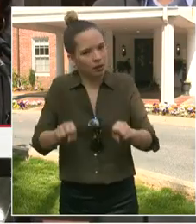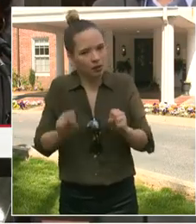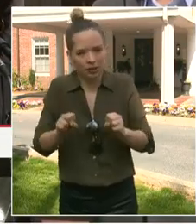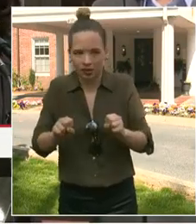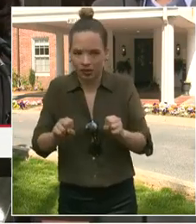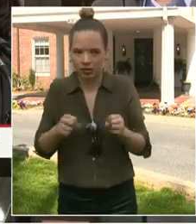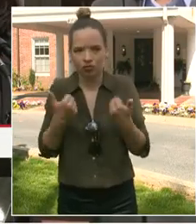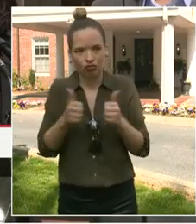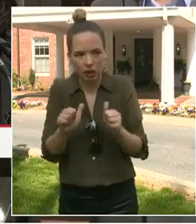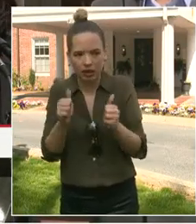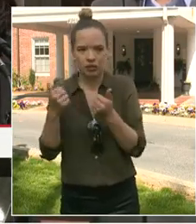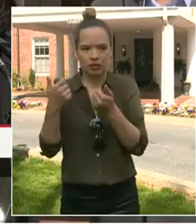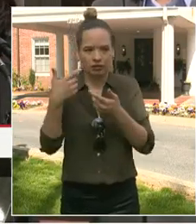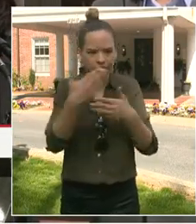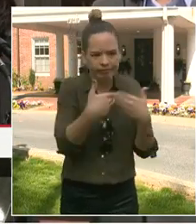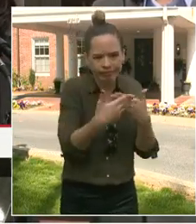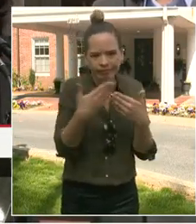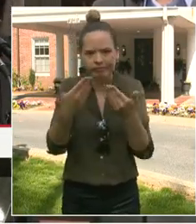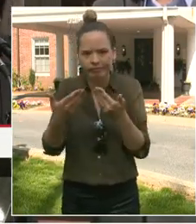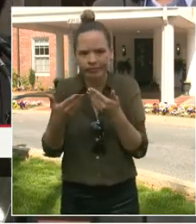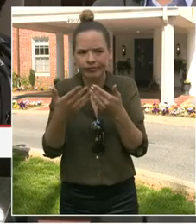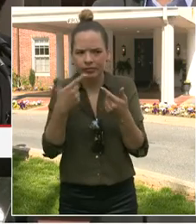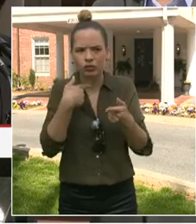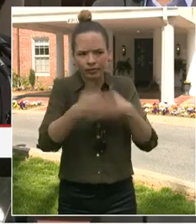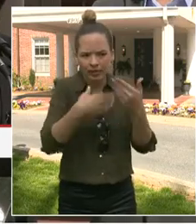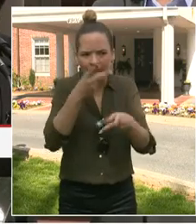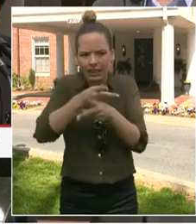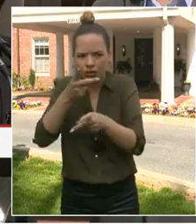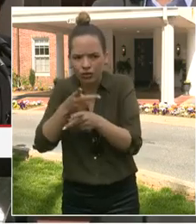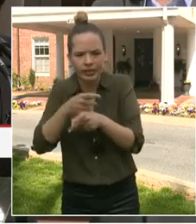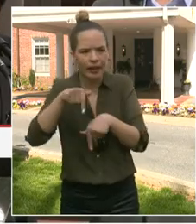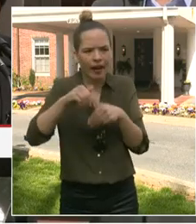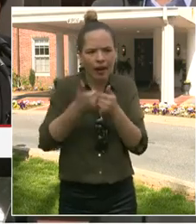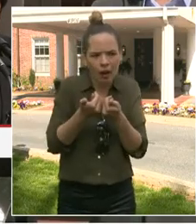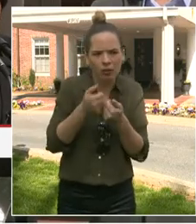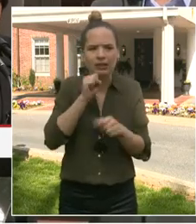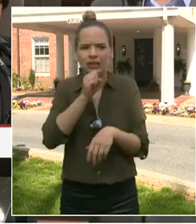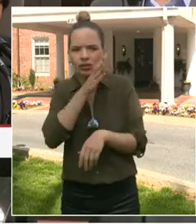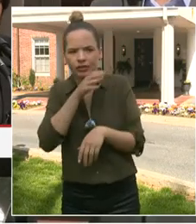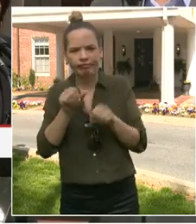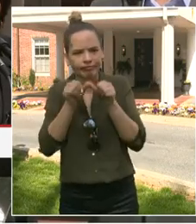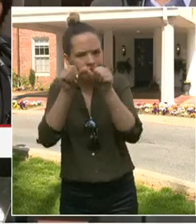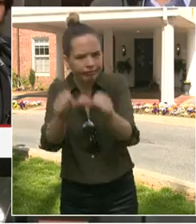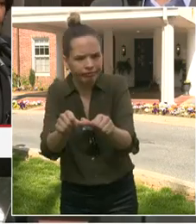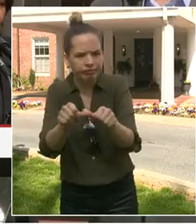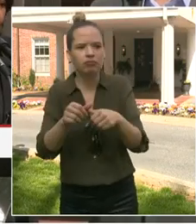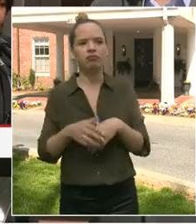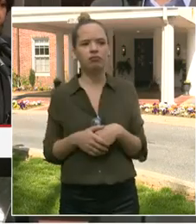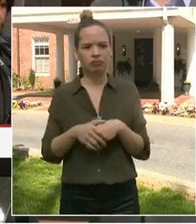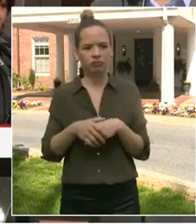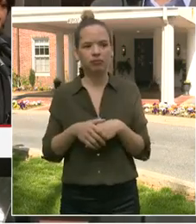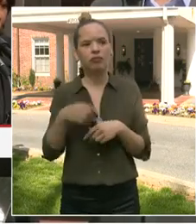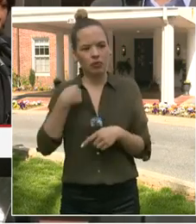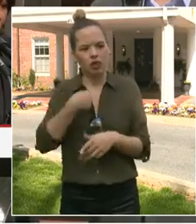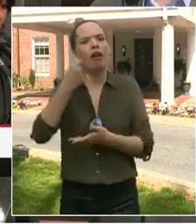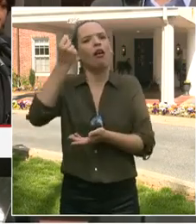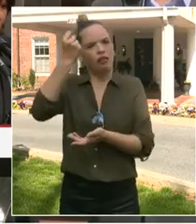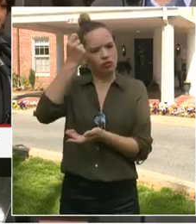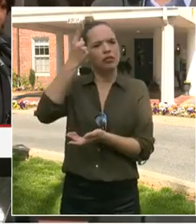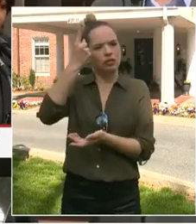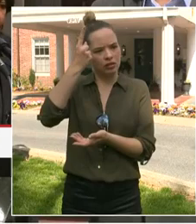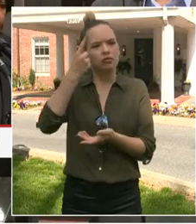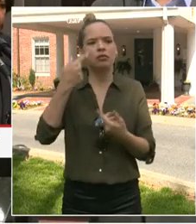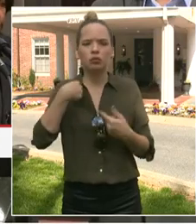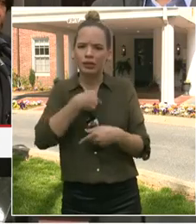retain top-notch people to care for our seniors. Now, we recognize that this is a collective effort, and